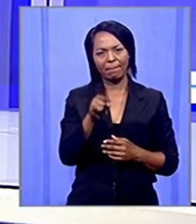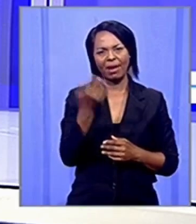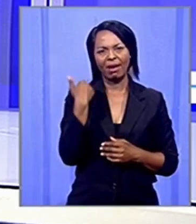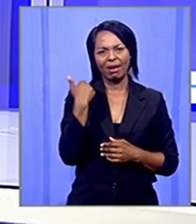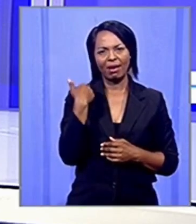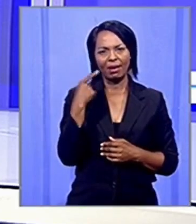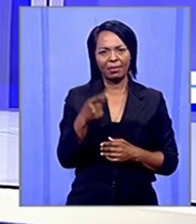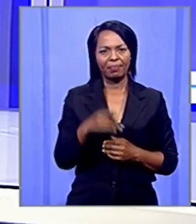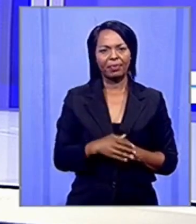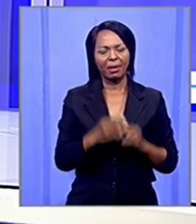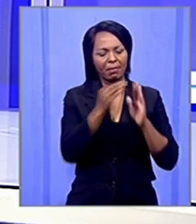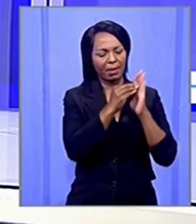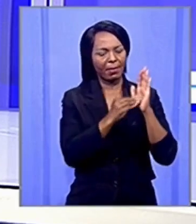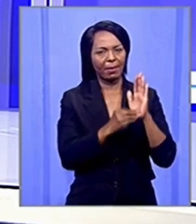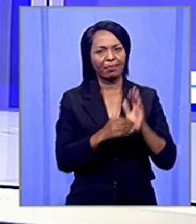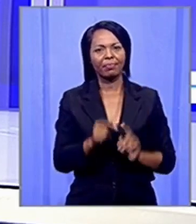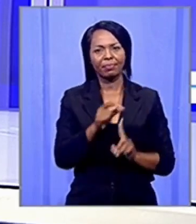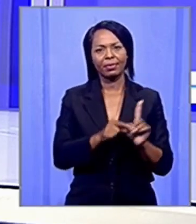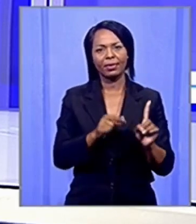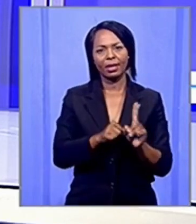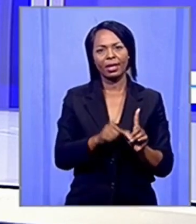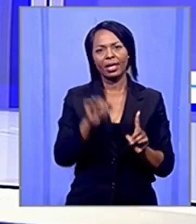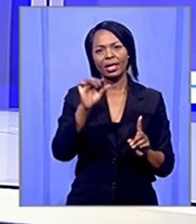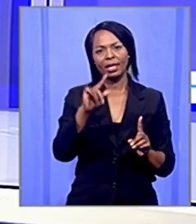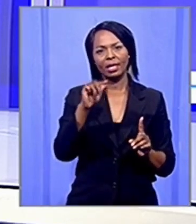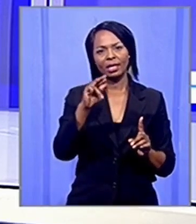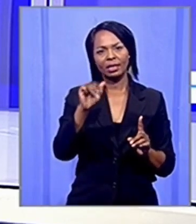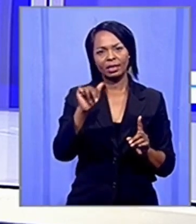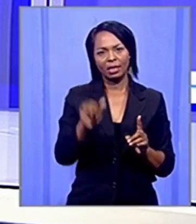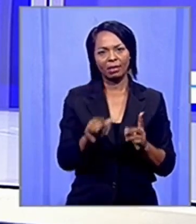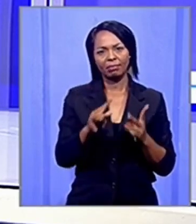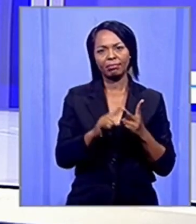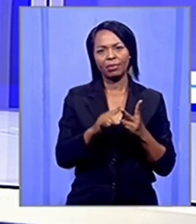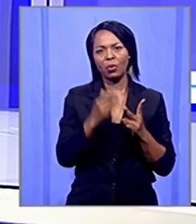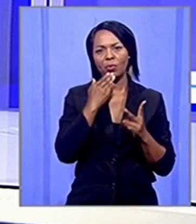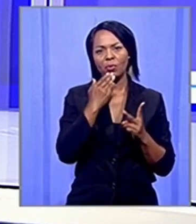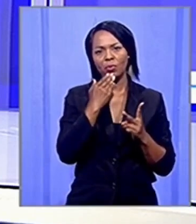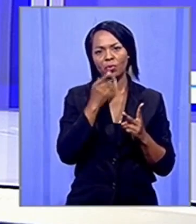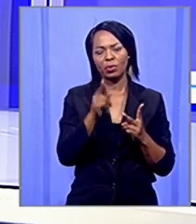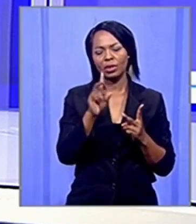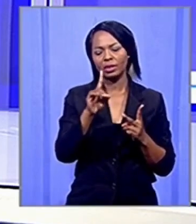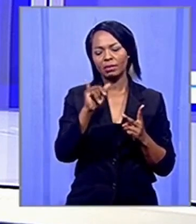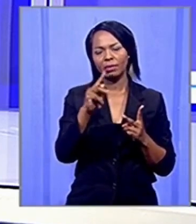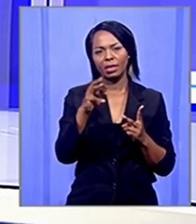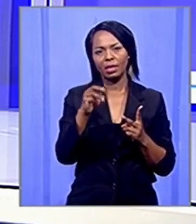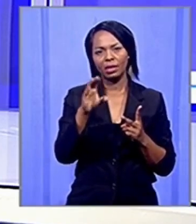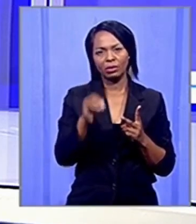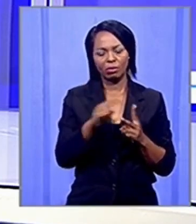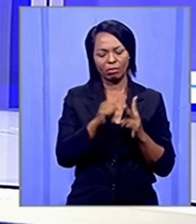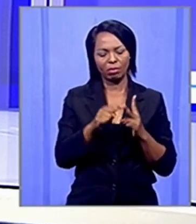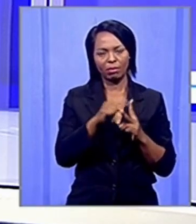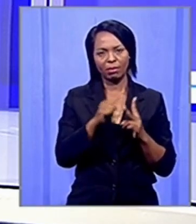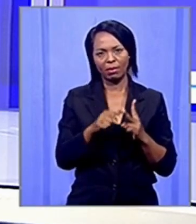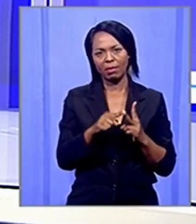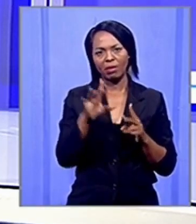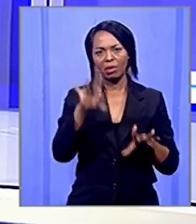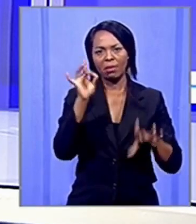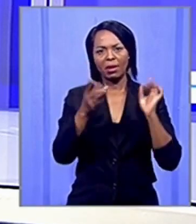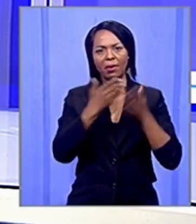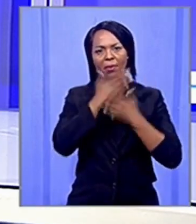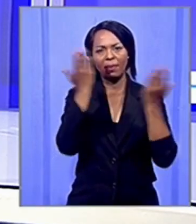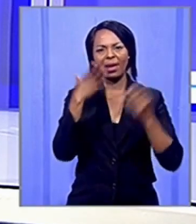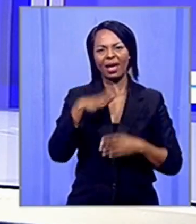kgale. Mokhuduthamaga wa matlotlo Gadija Brown, mokhuduthamaga wa metshameko Botaki le Setso Dimakatso Mahasa ba beetswe kwa ntle fa ba